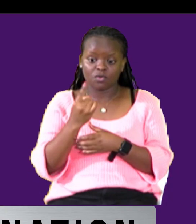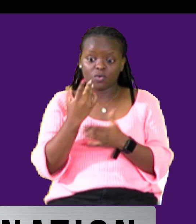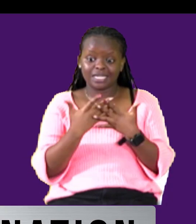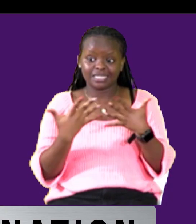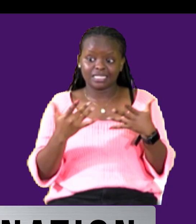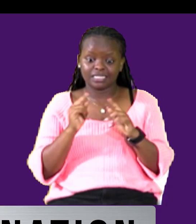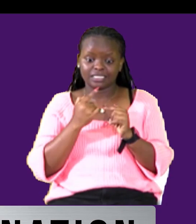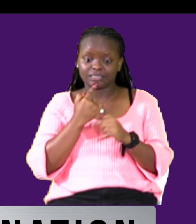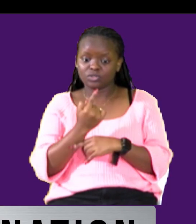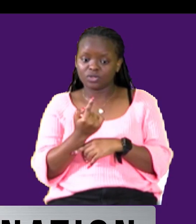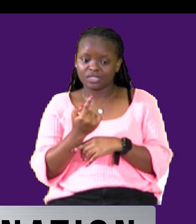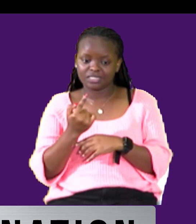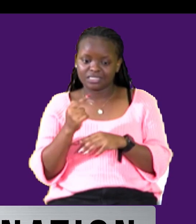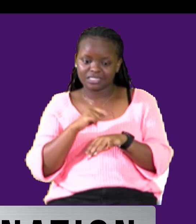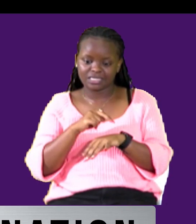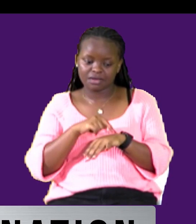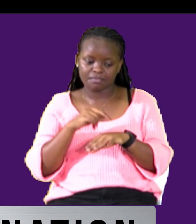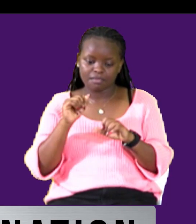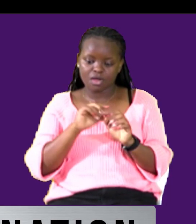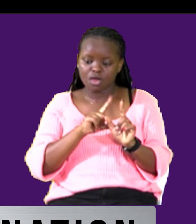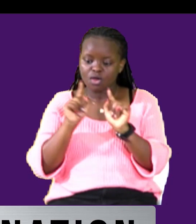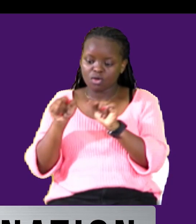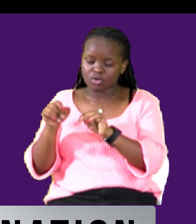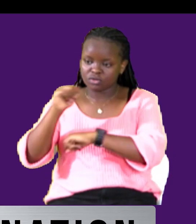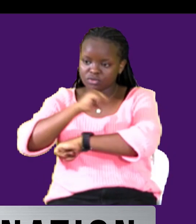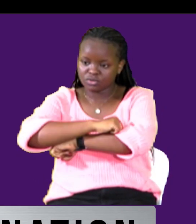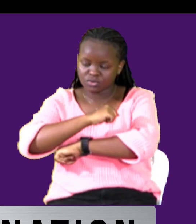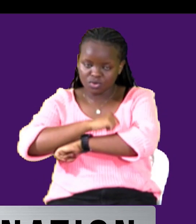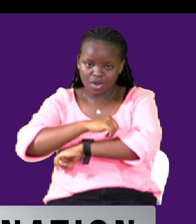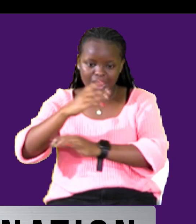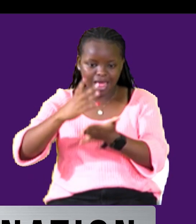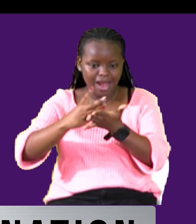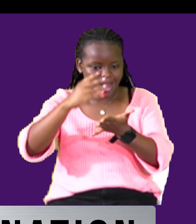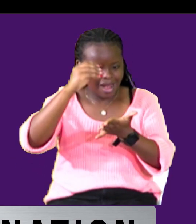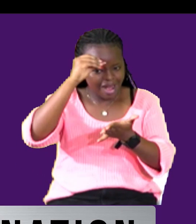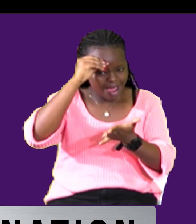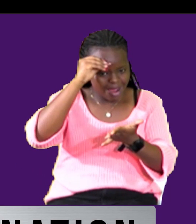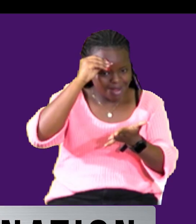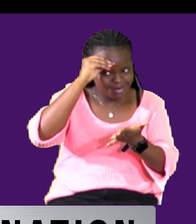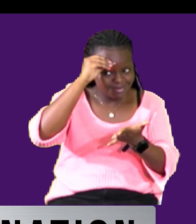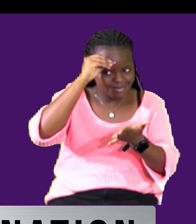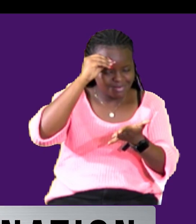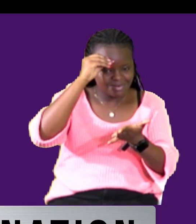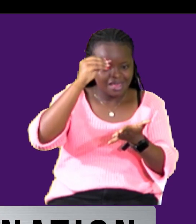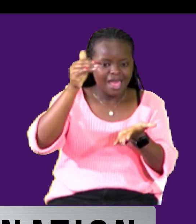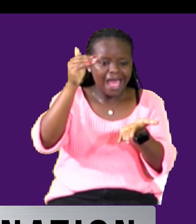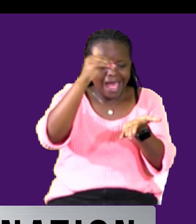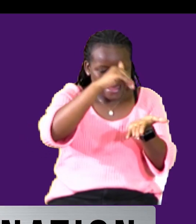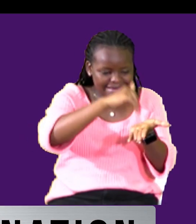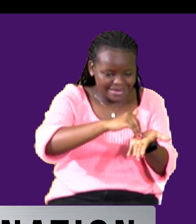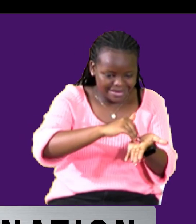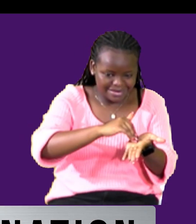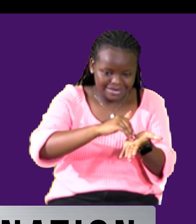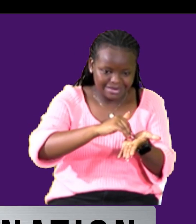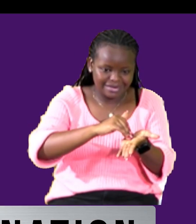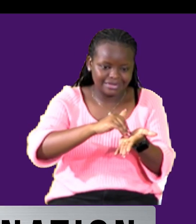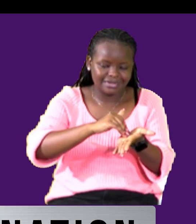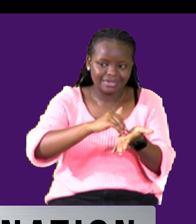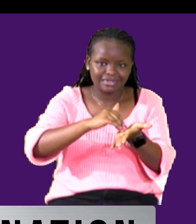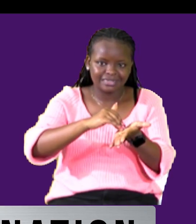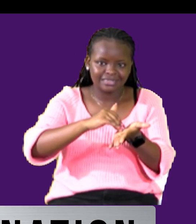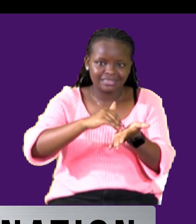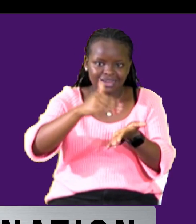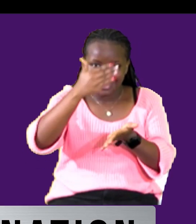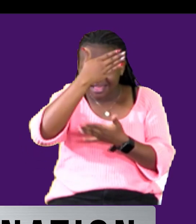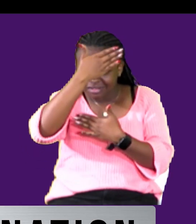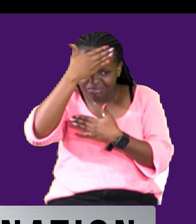I went to school, I was told to learn, relearn, and unlearn. Move to the mic. Yeah, I'm trying to